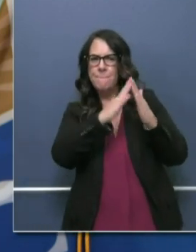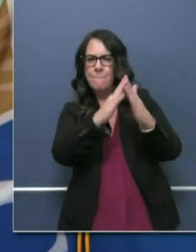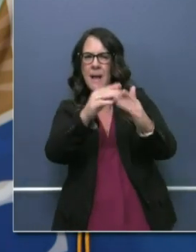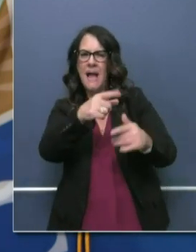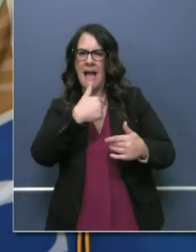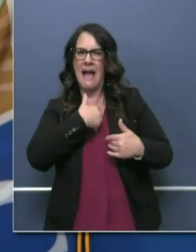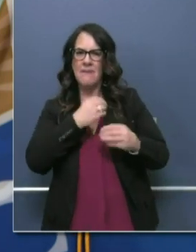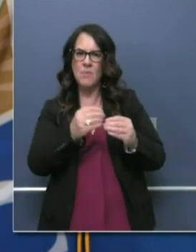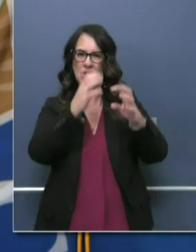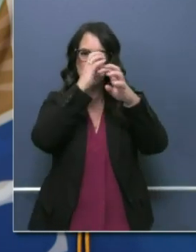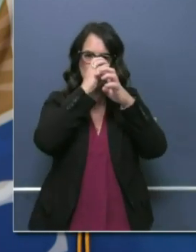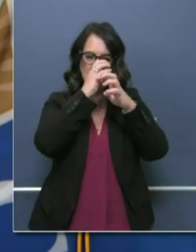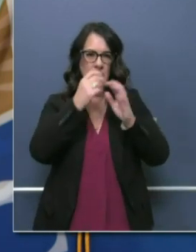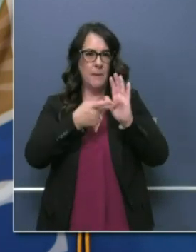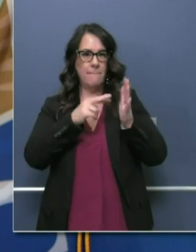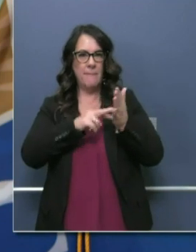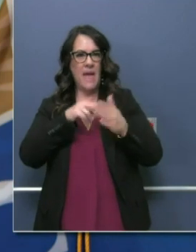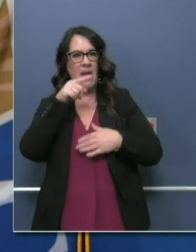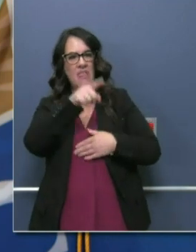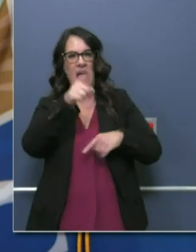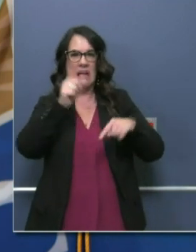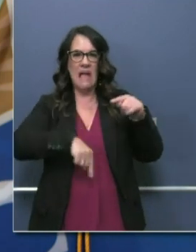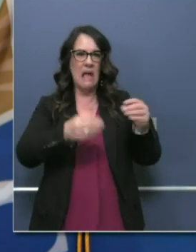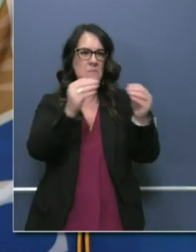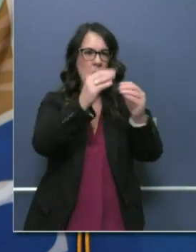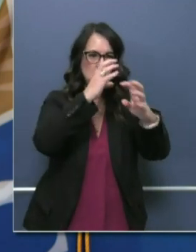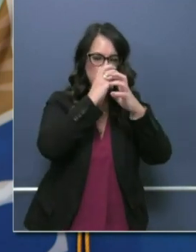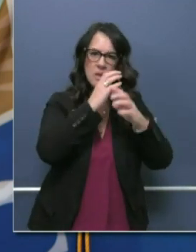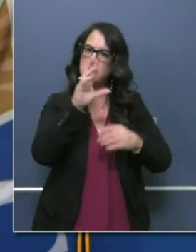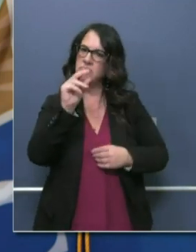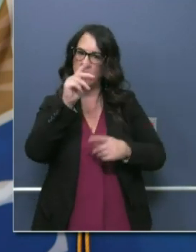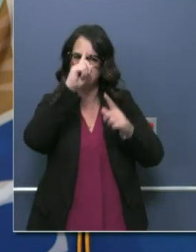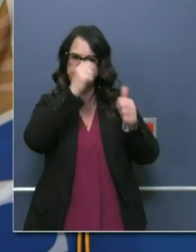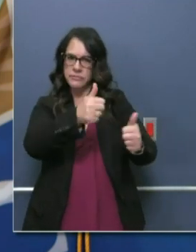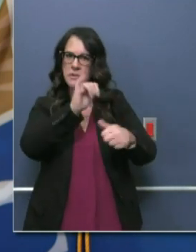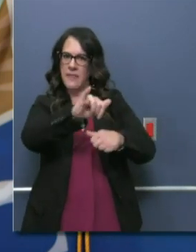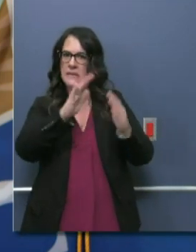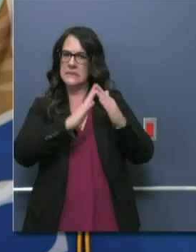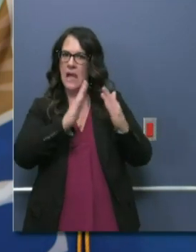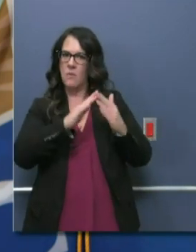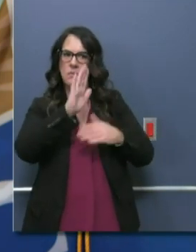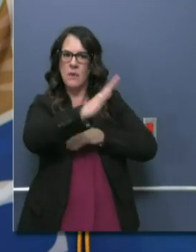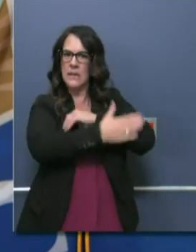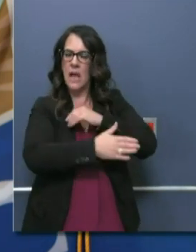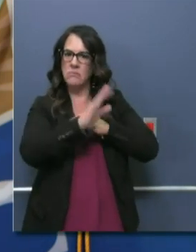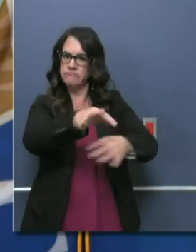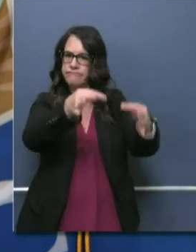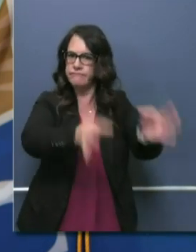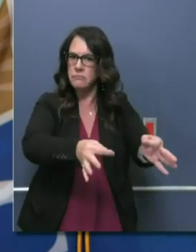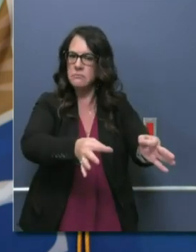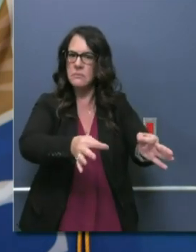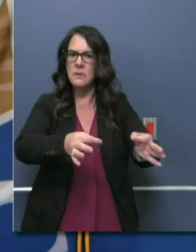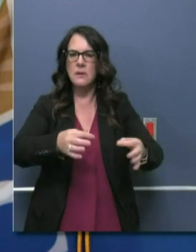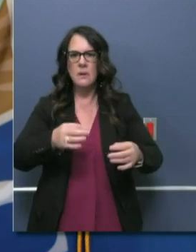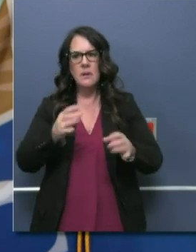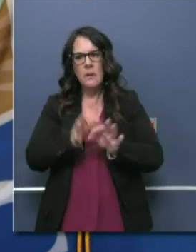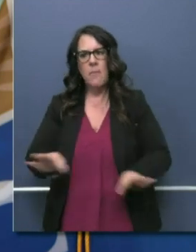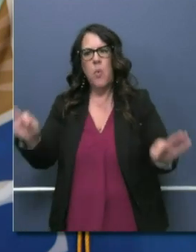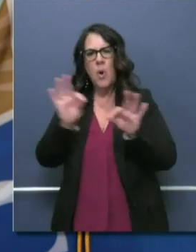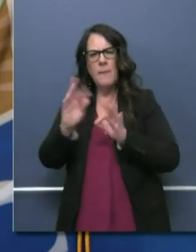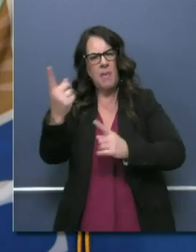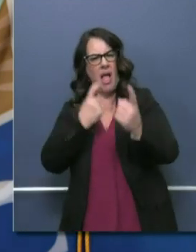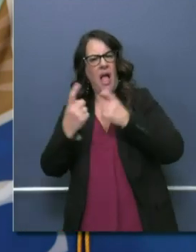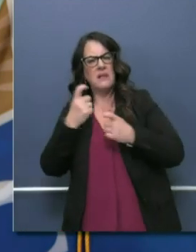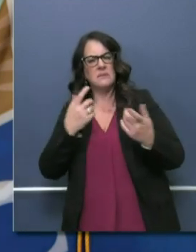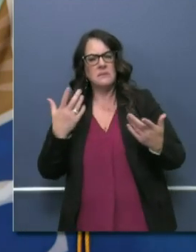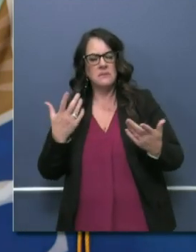not preempting their guidelines. We'll still allow them to move forward. Capacity is important. People ask, well, why do